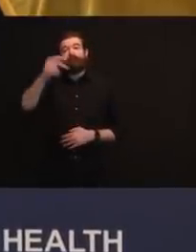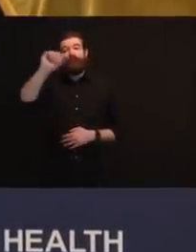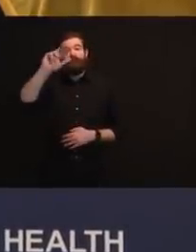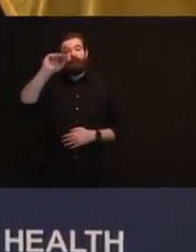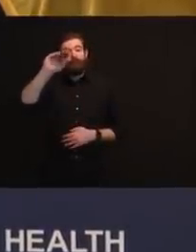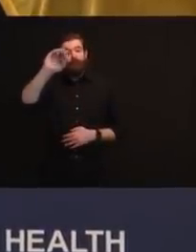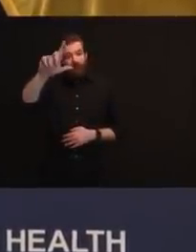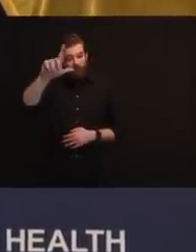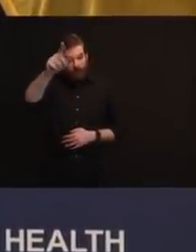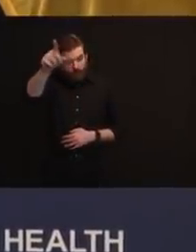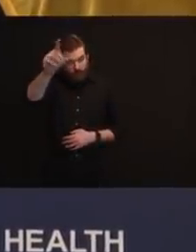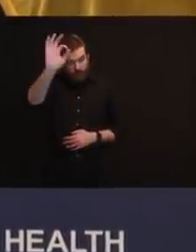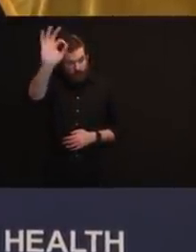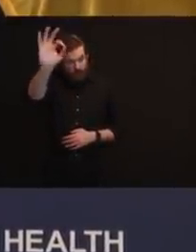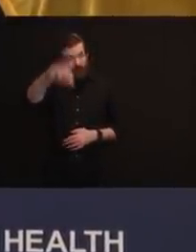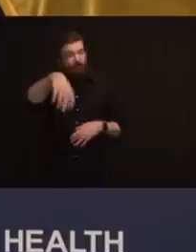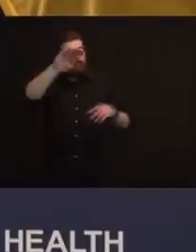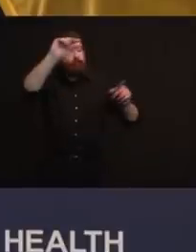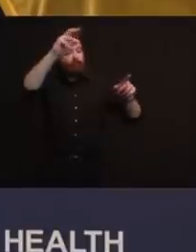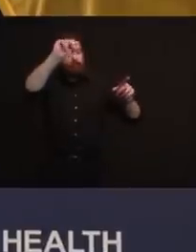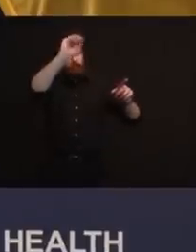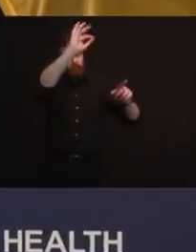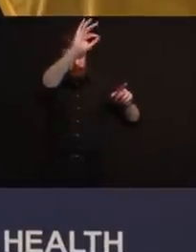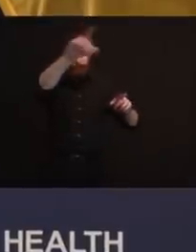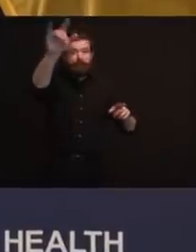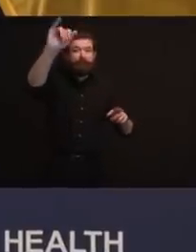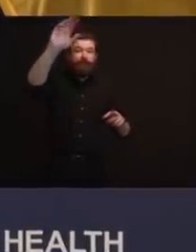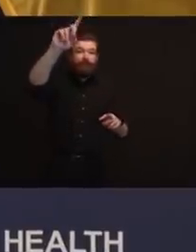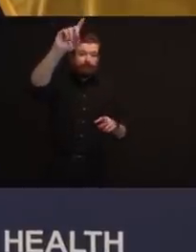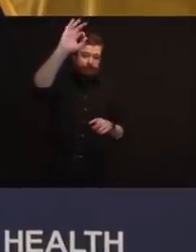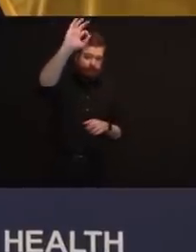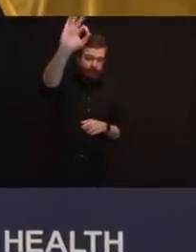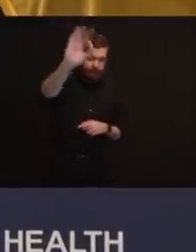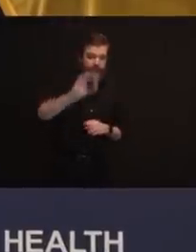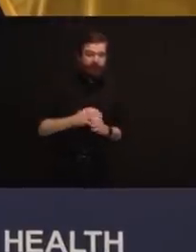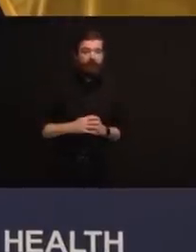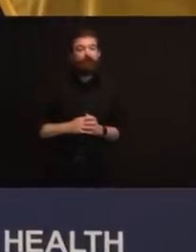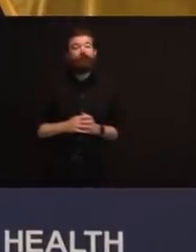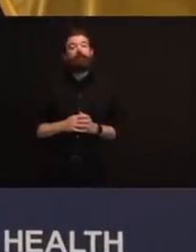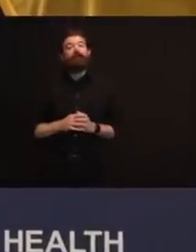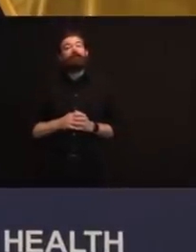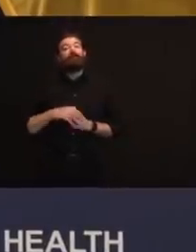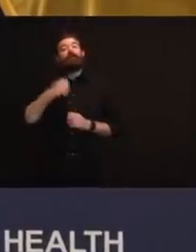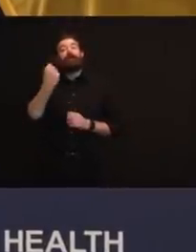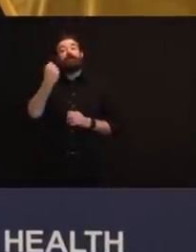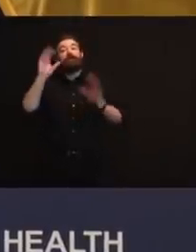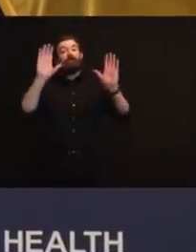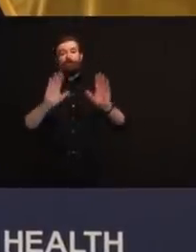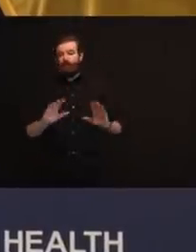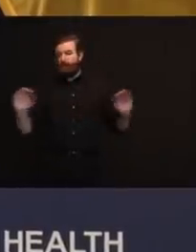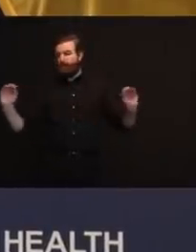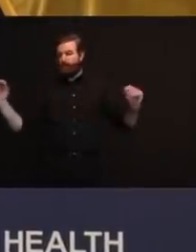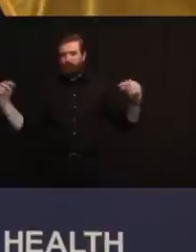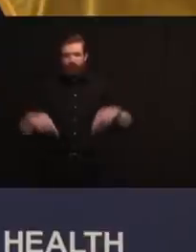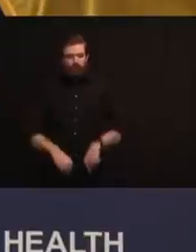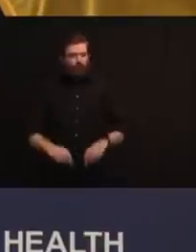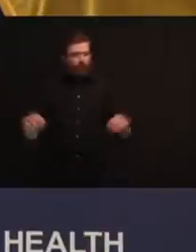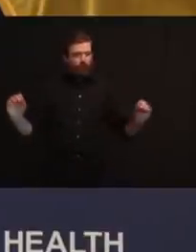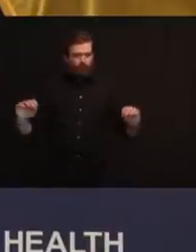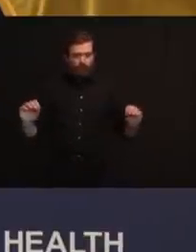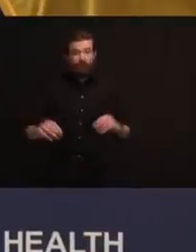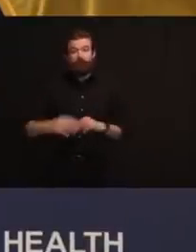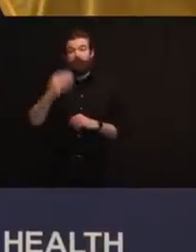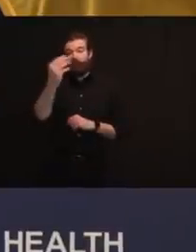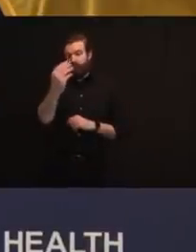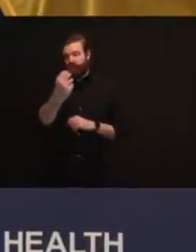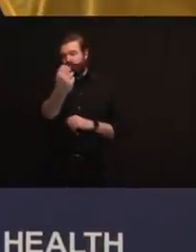12:30 on Monday, unless you hear otherwise. And stay at it, folks. It's going to be, we're in the winter here, so